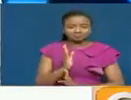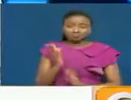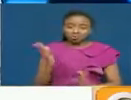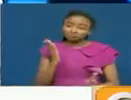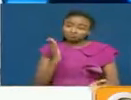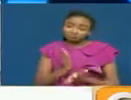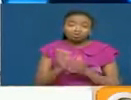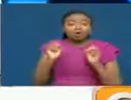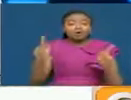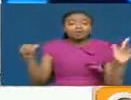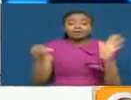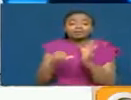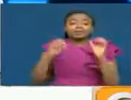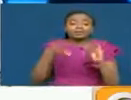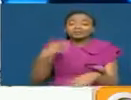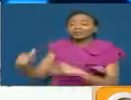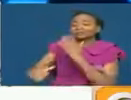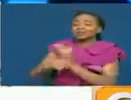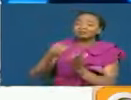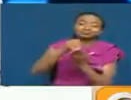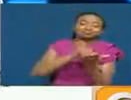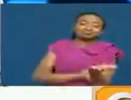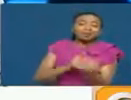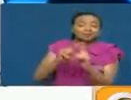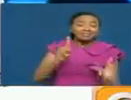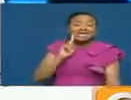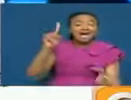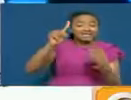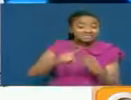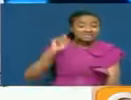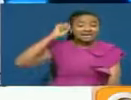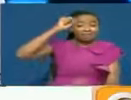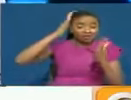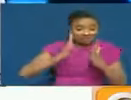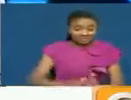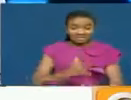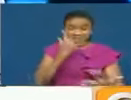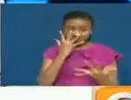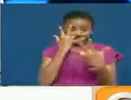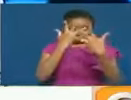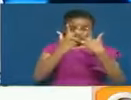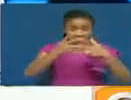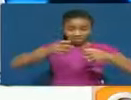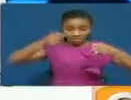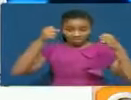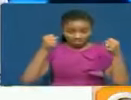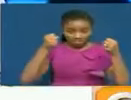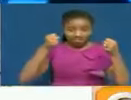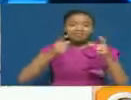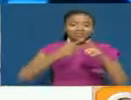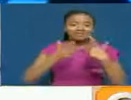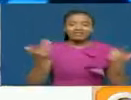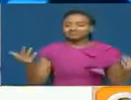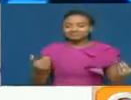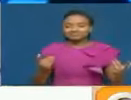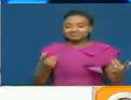yes, let them publish all the names they want, but until a politician is behind bars on the strength of solid evidence, all this